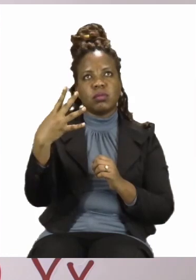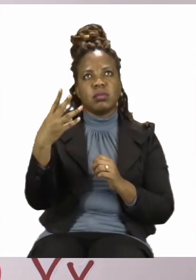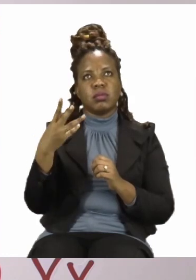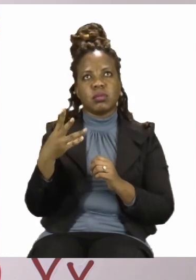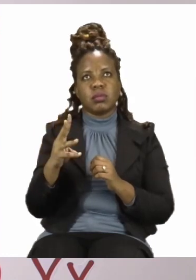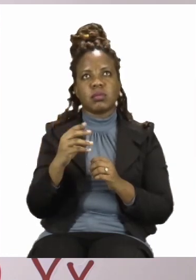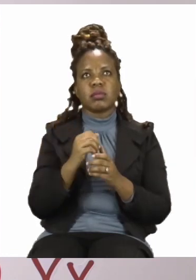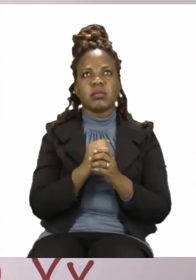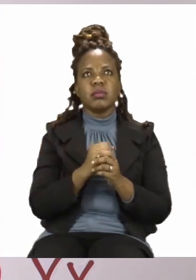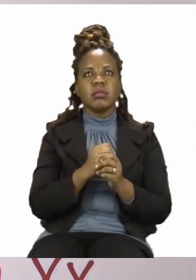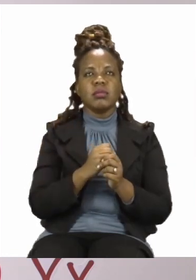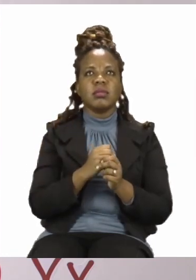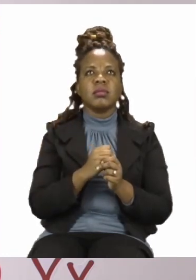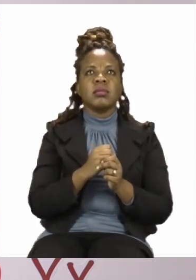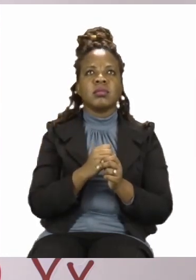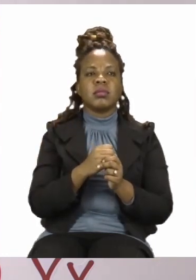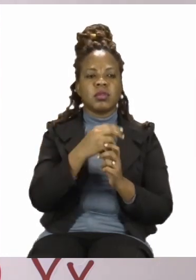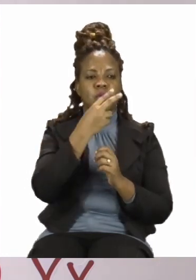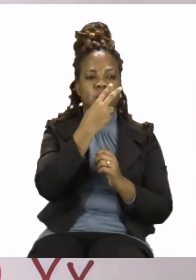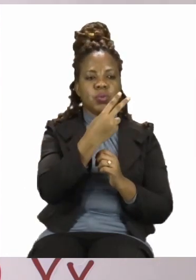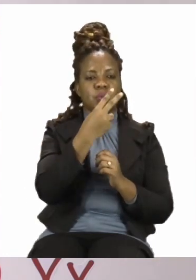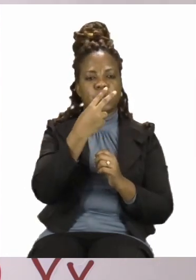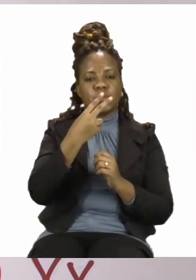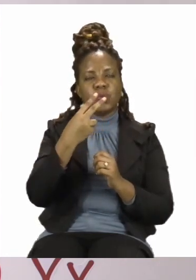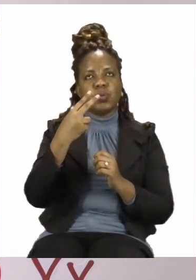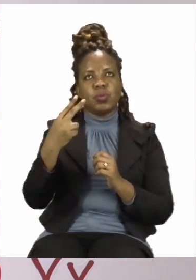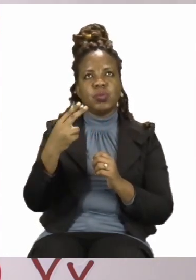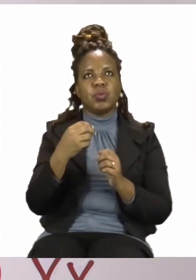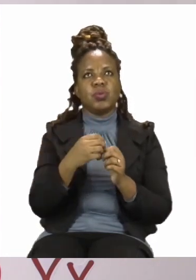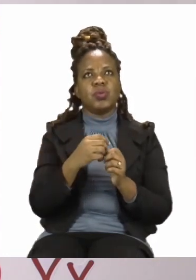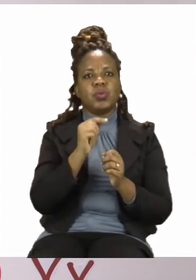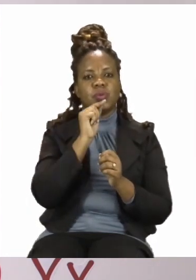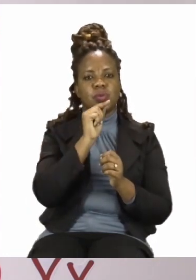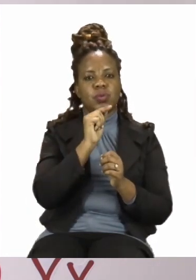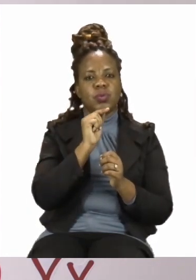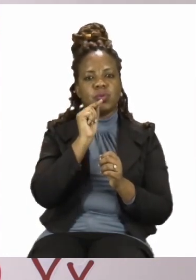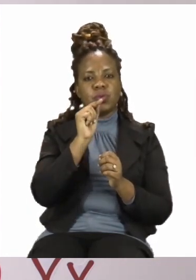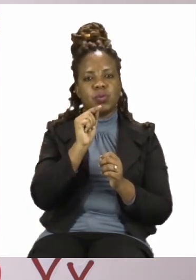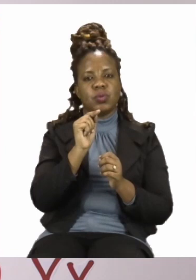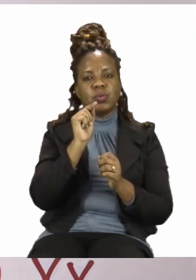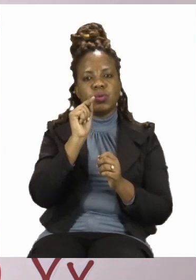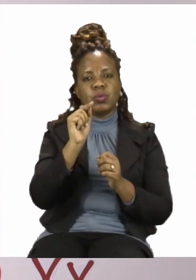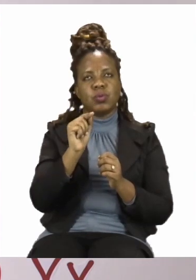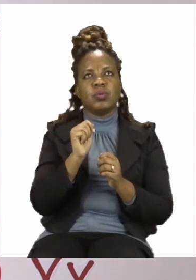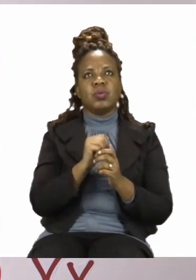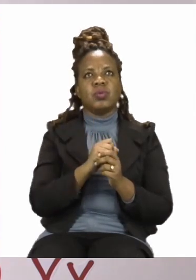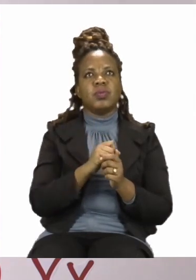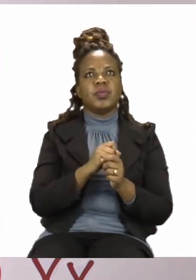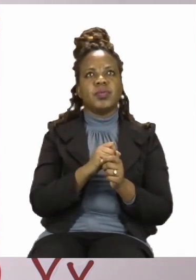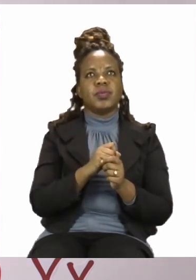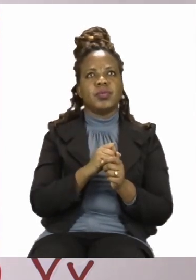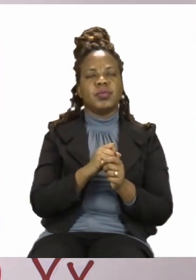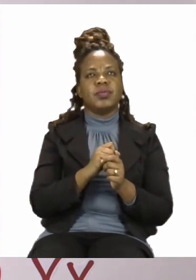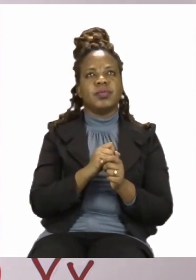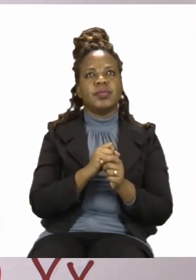6. So I have put 1, 2, 1, 2, 1,